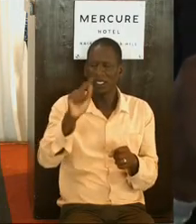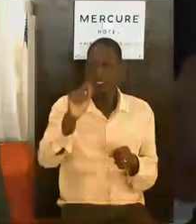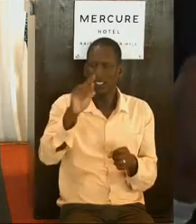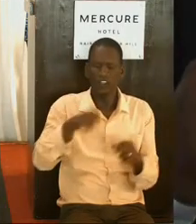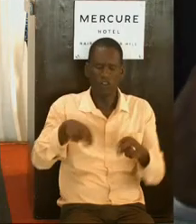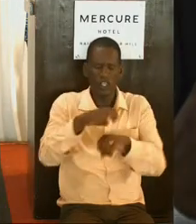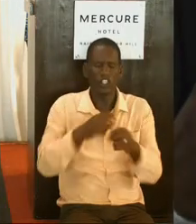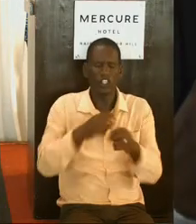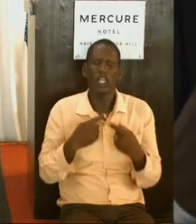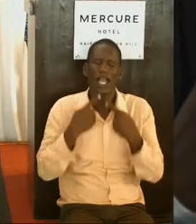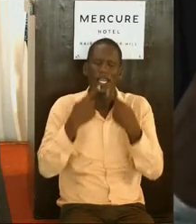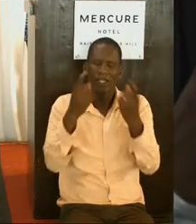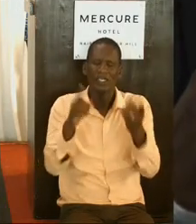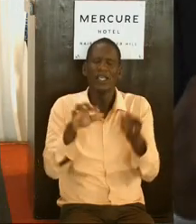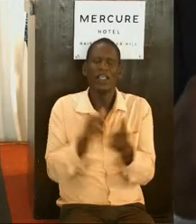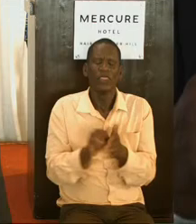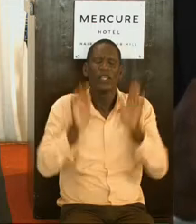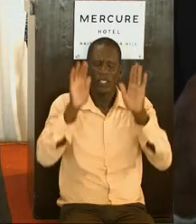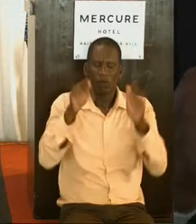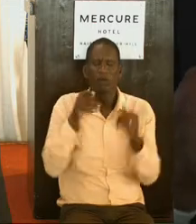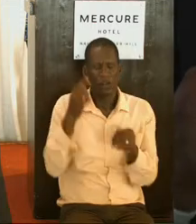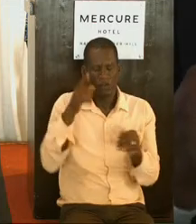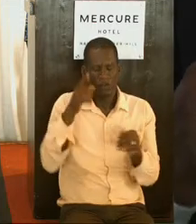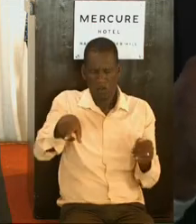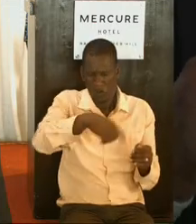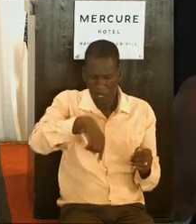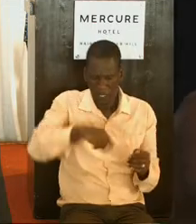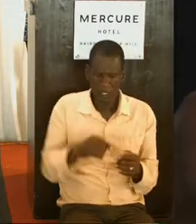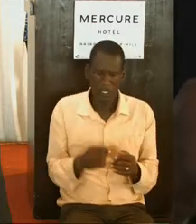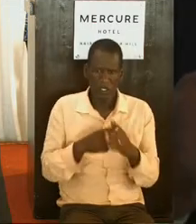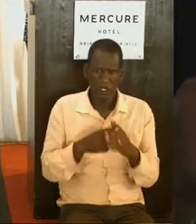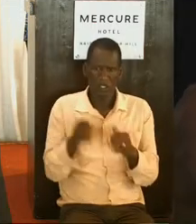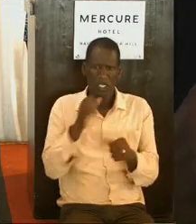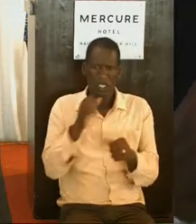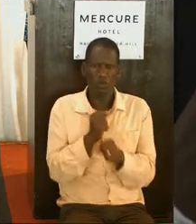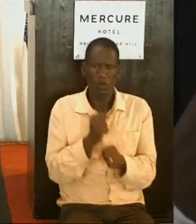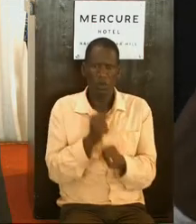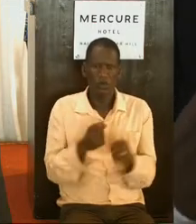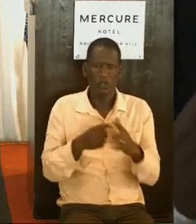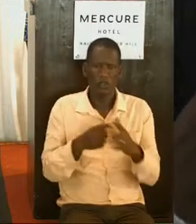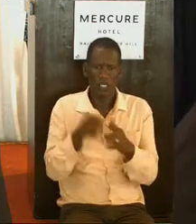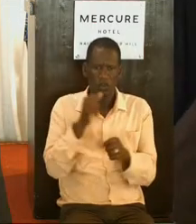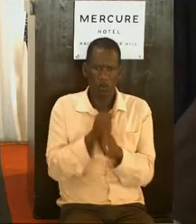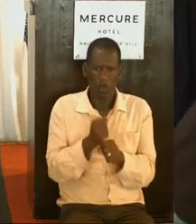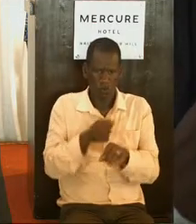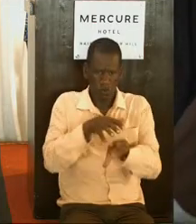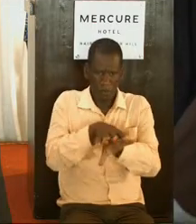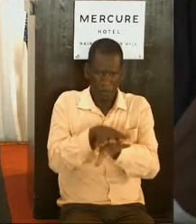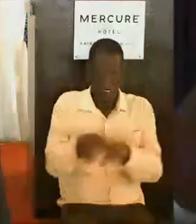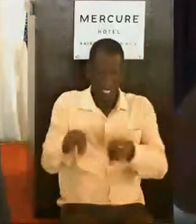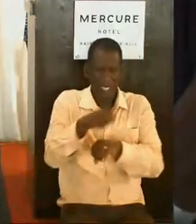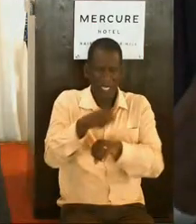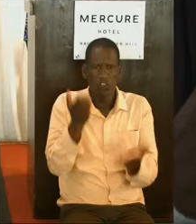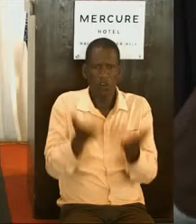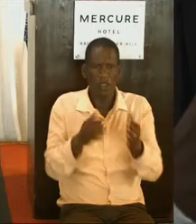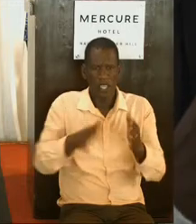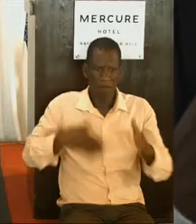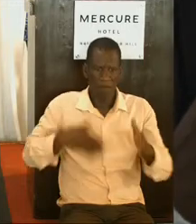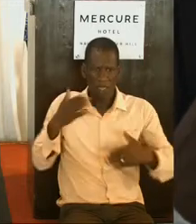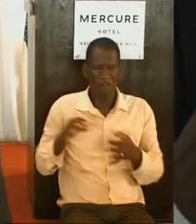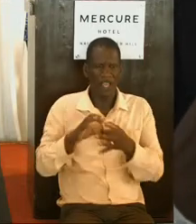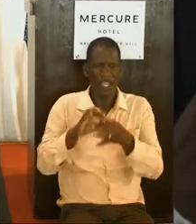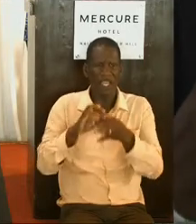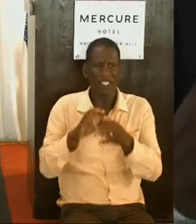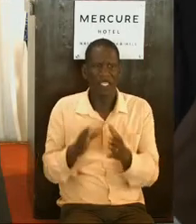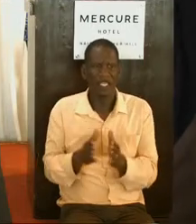high and as important as it is for us to begin to work to mainstream relational values in our behavior in our